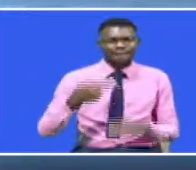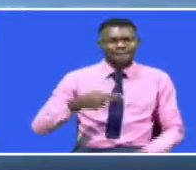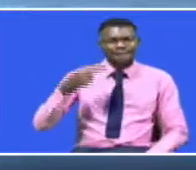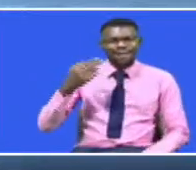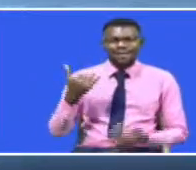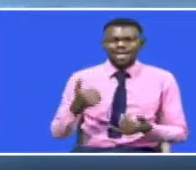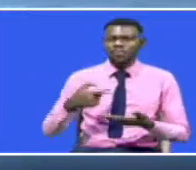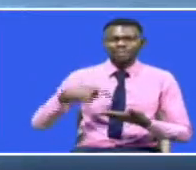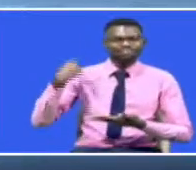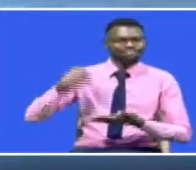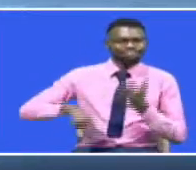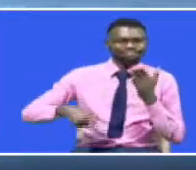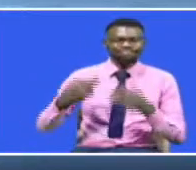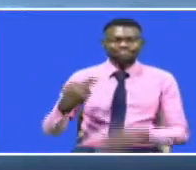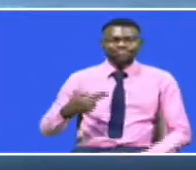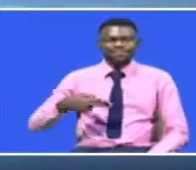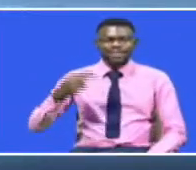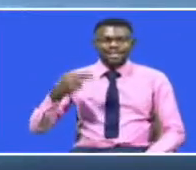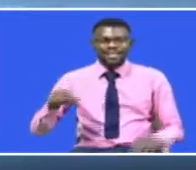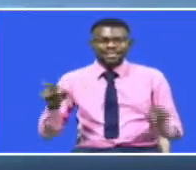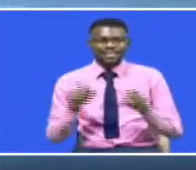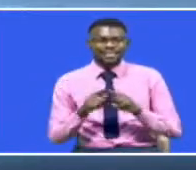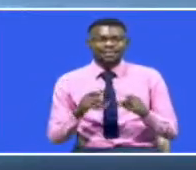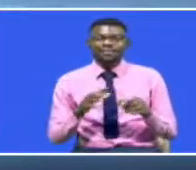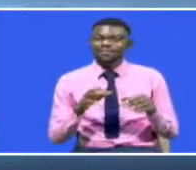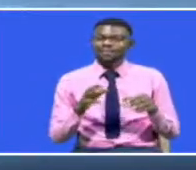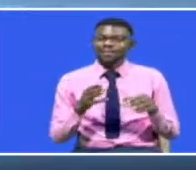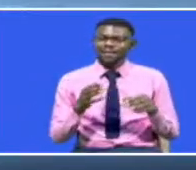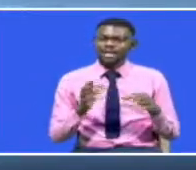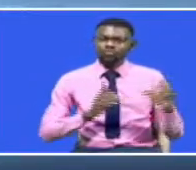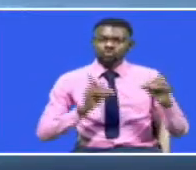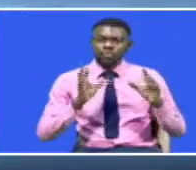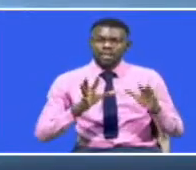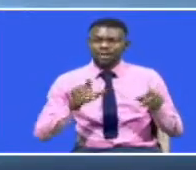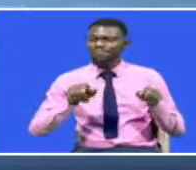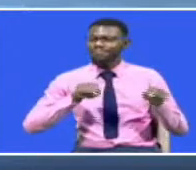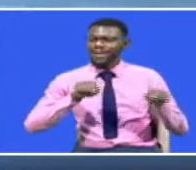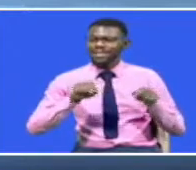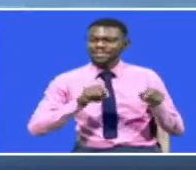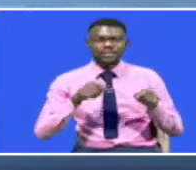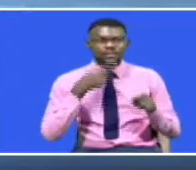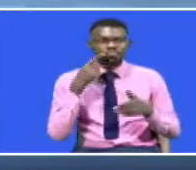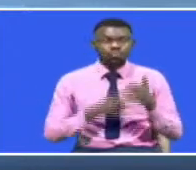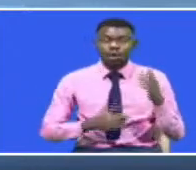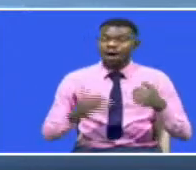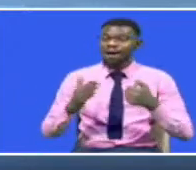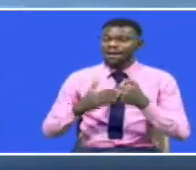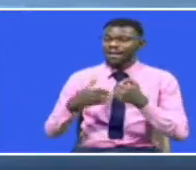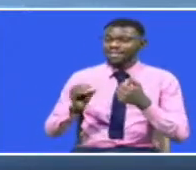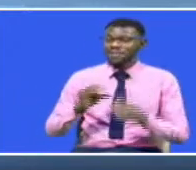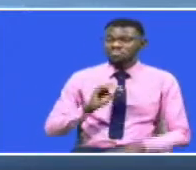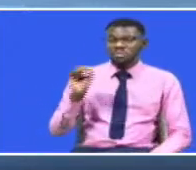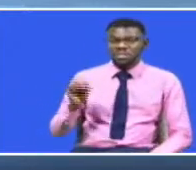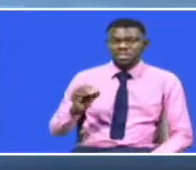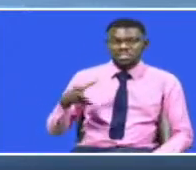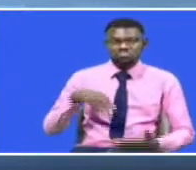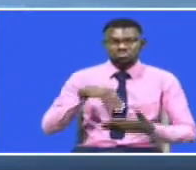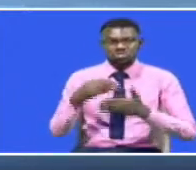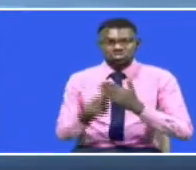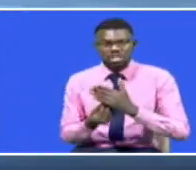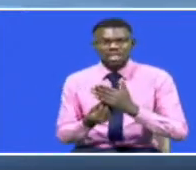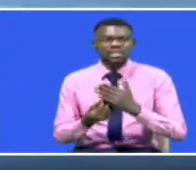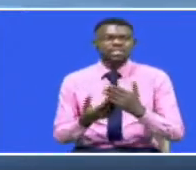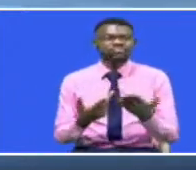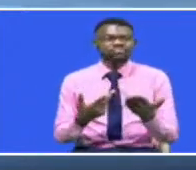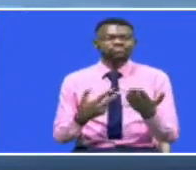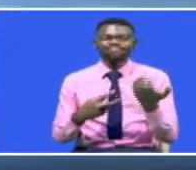of doing business. According to the airline managing director Karanda Ndegwa, up to 90% of the airline ticket sales are in